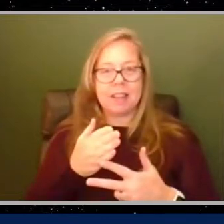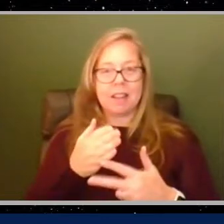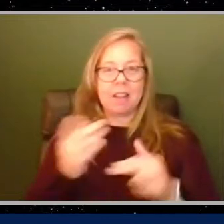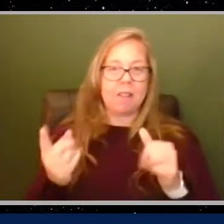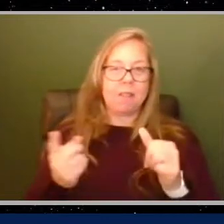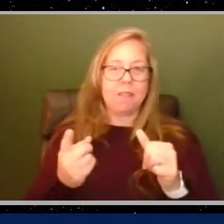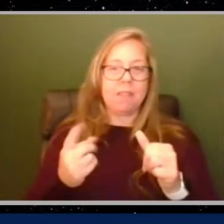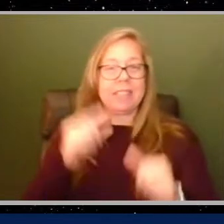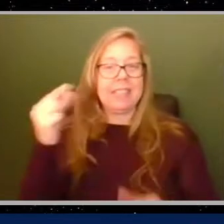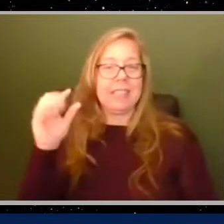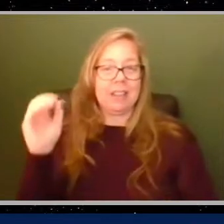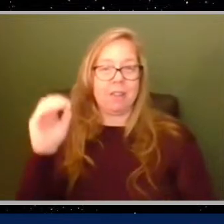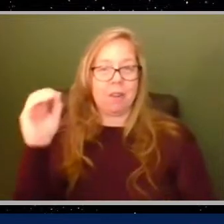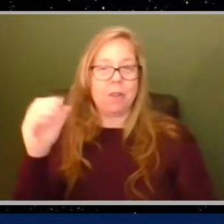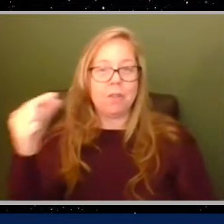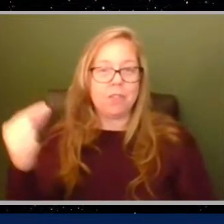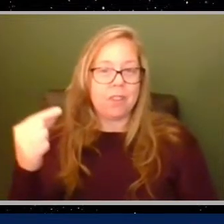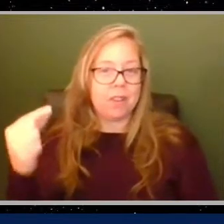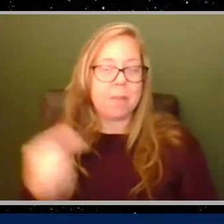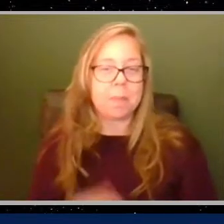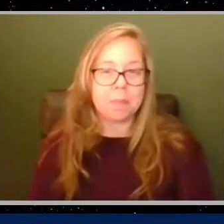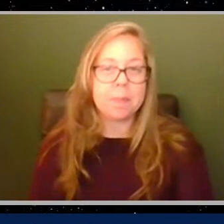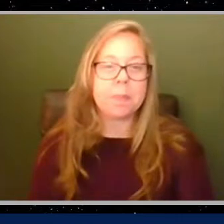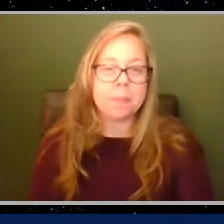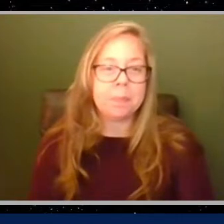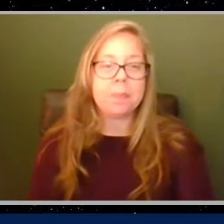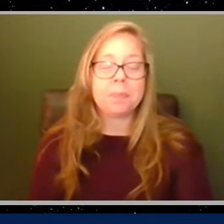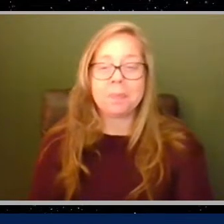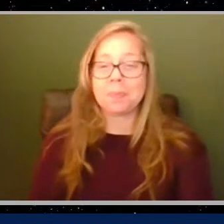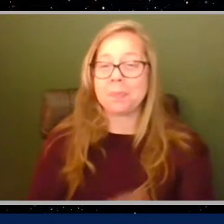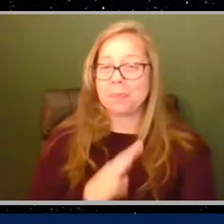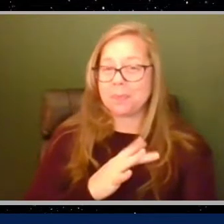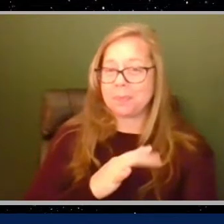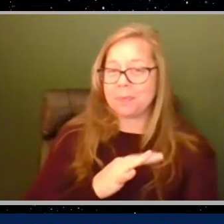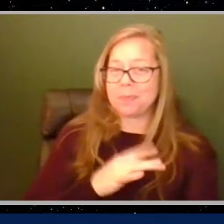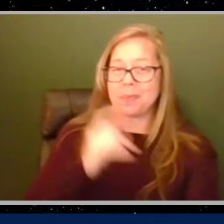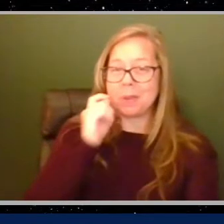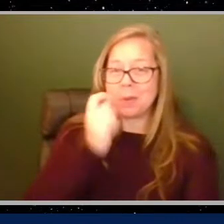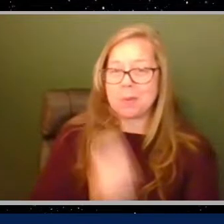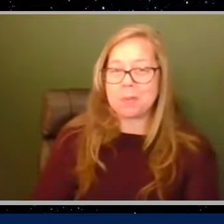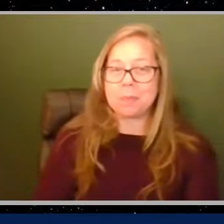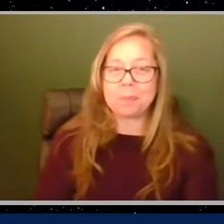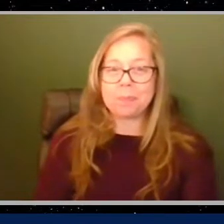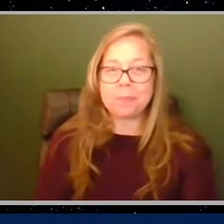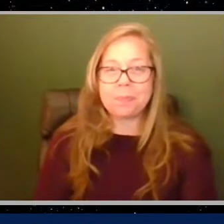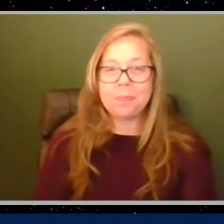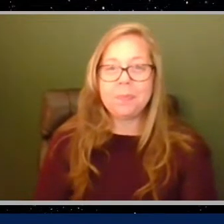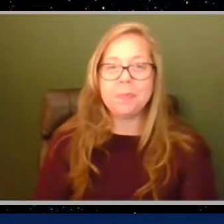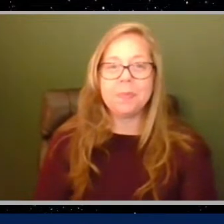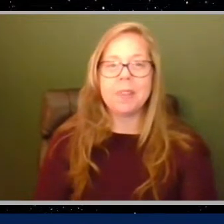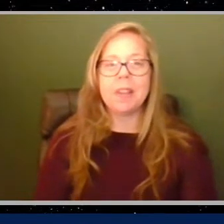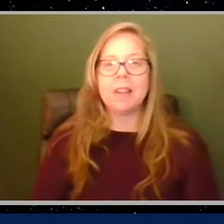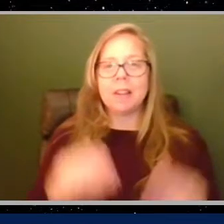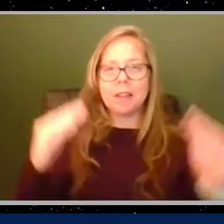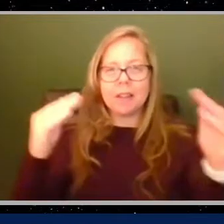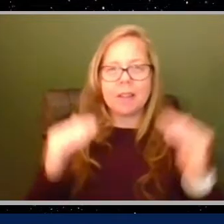the 0G. Okay. So cool. There was a comment that came through. Again, this isn't a